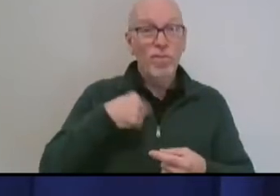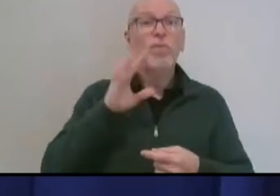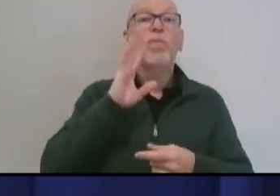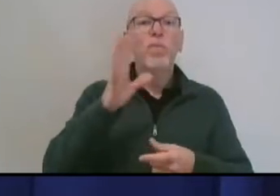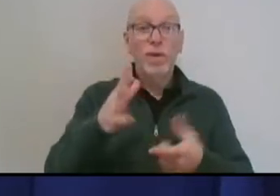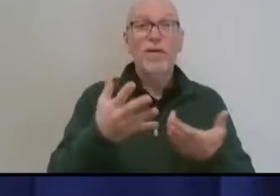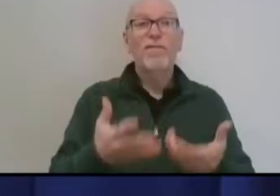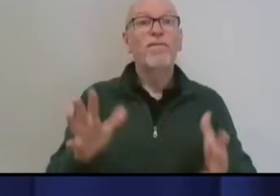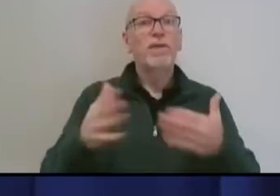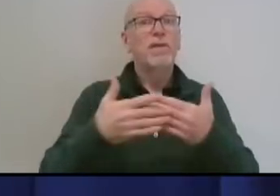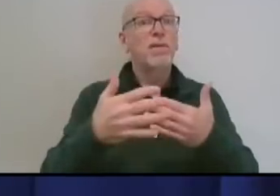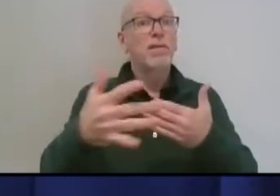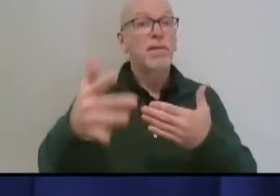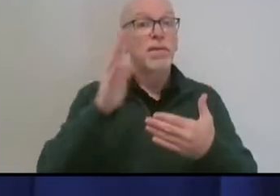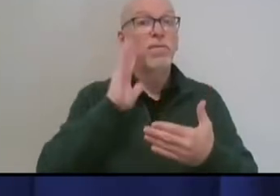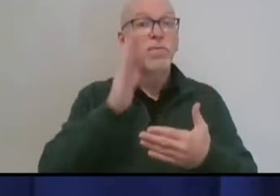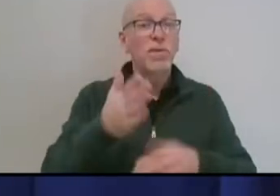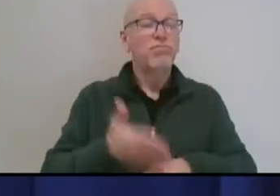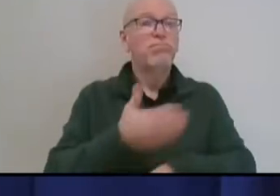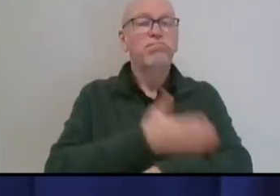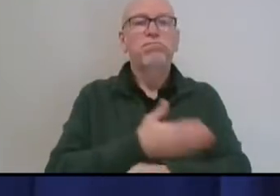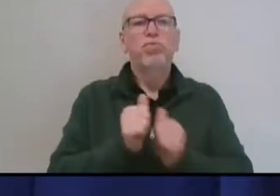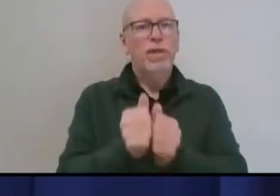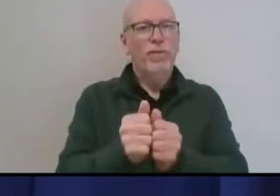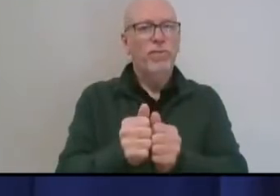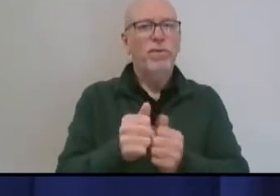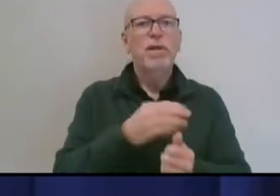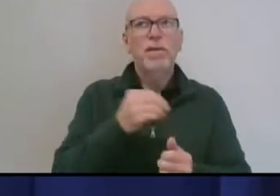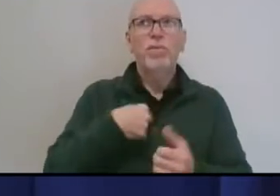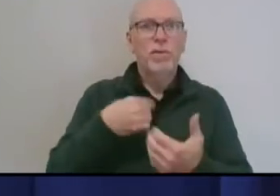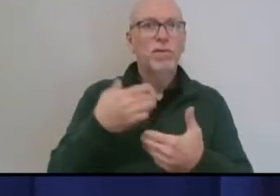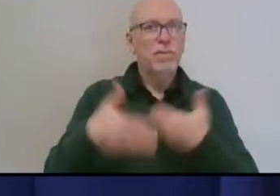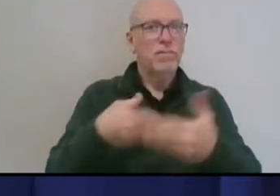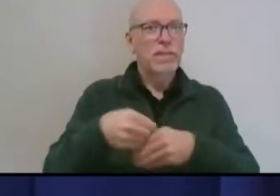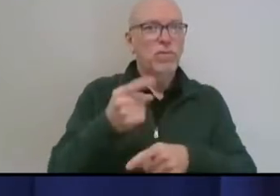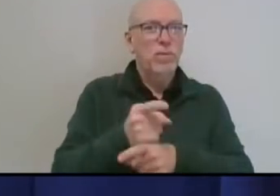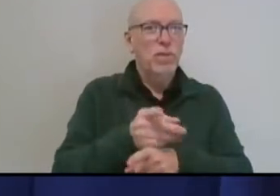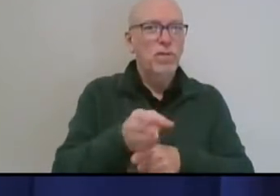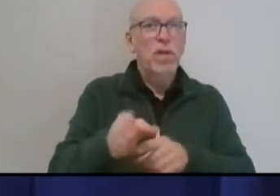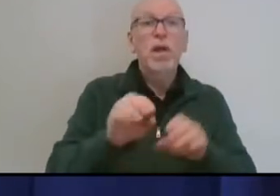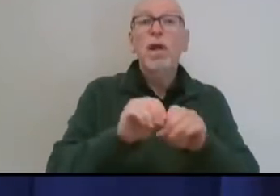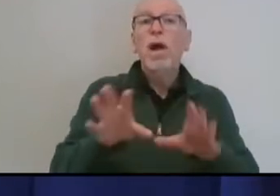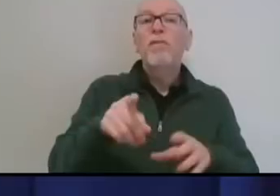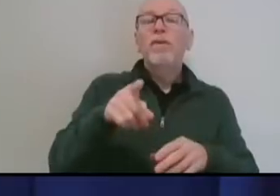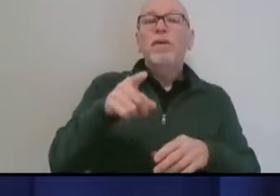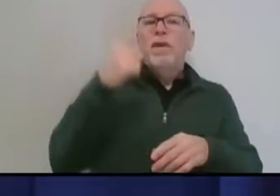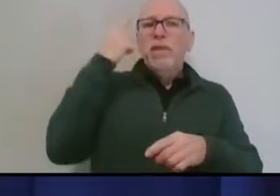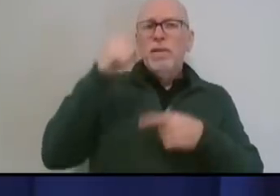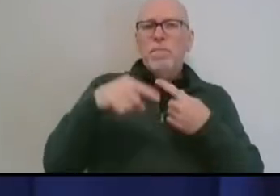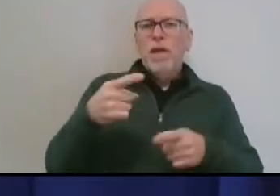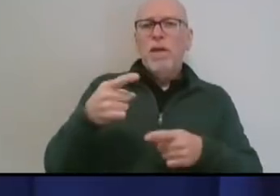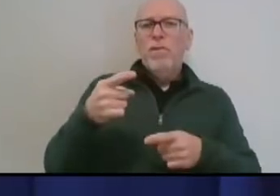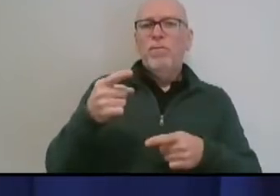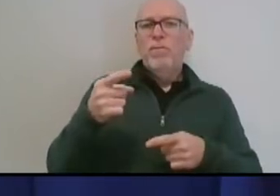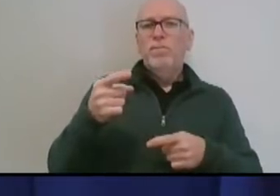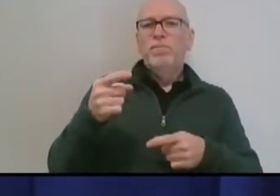together, and we're pointed in that direction. And obviously, when you think about